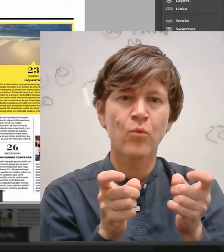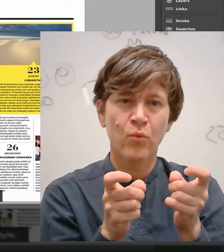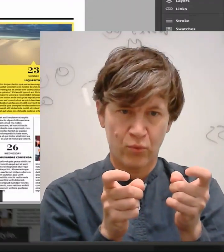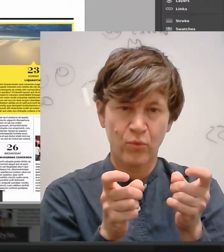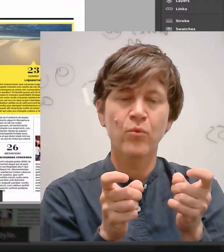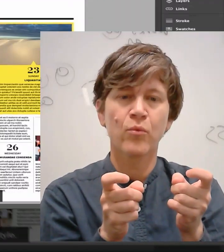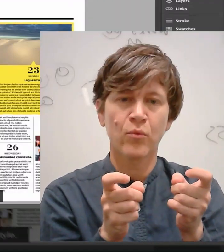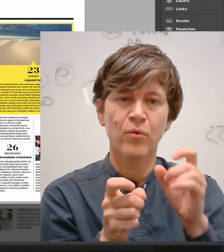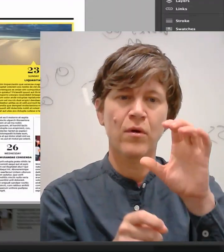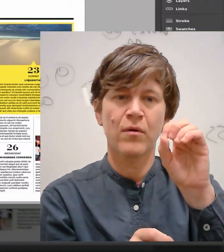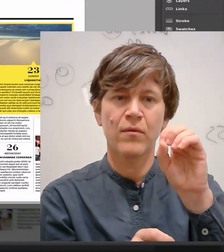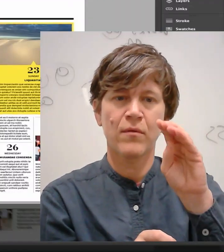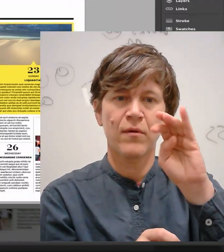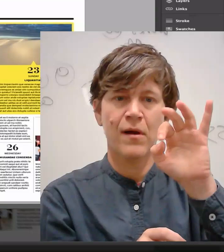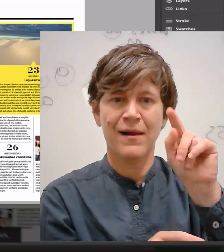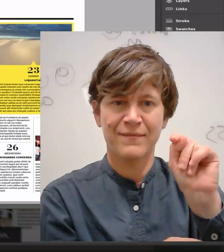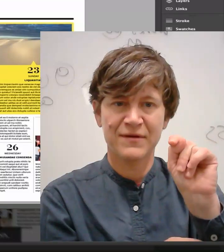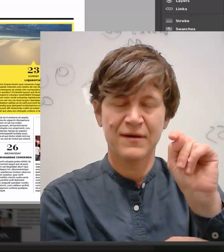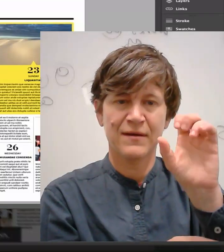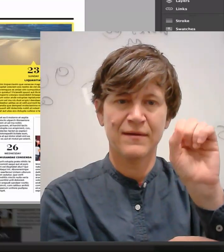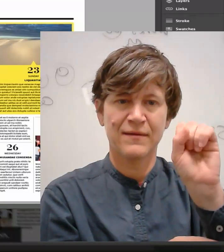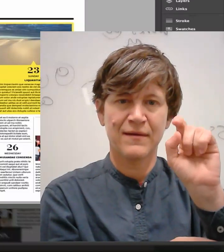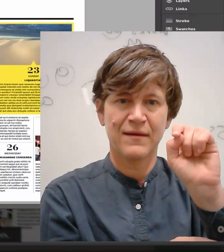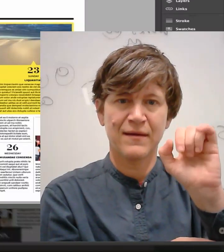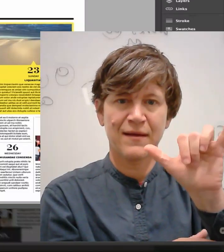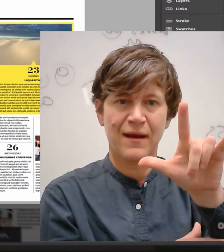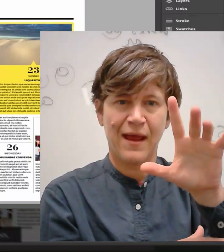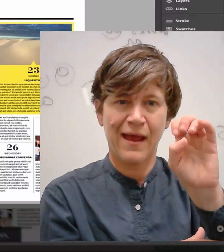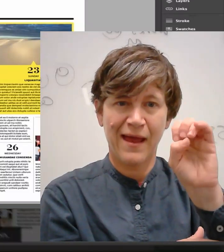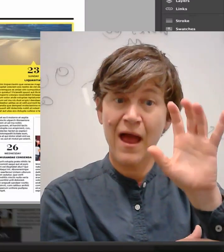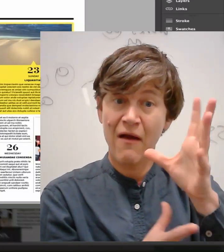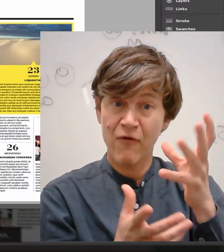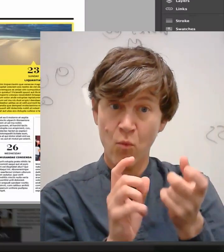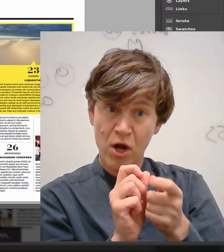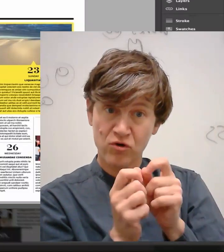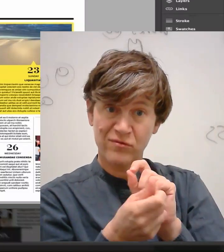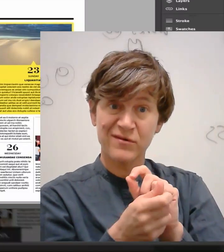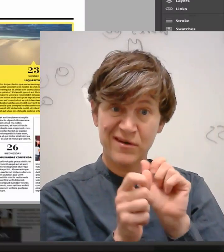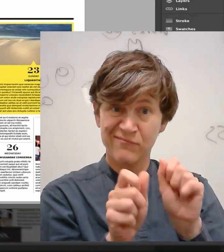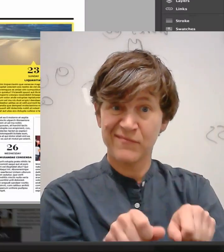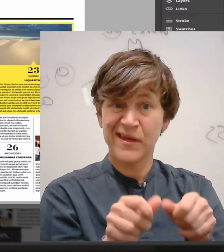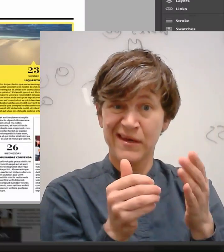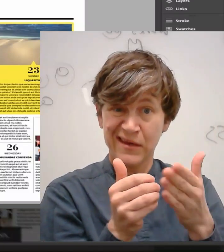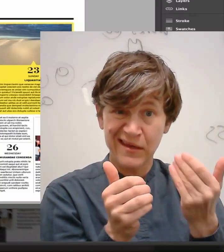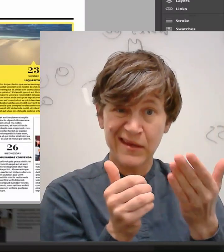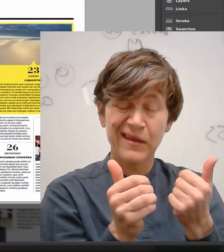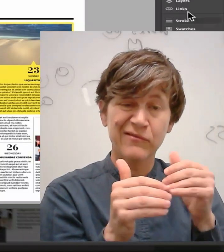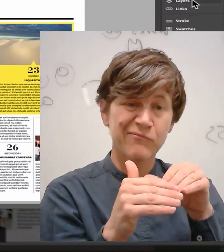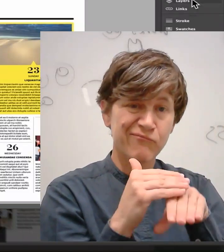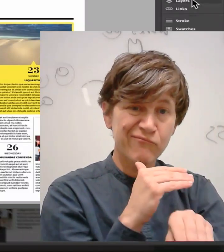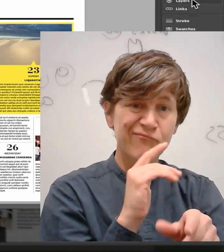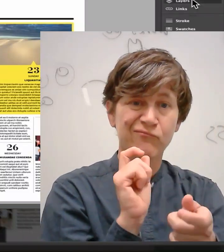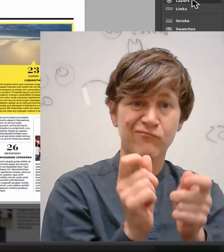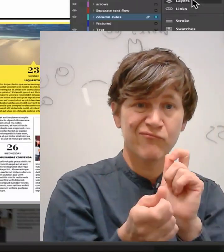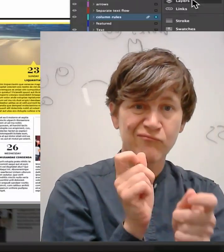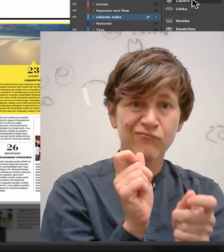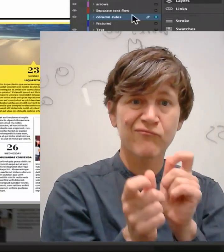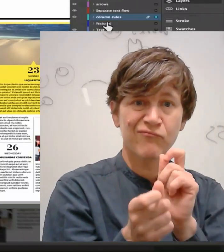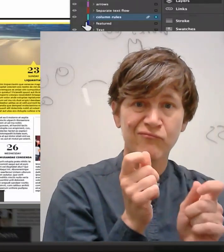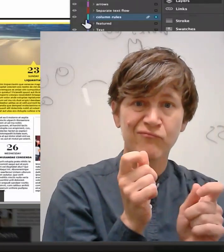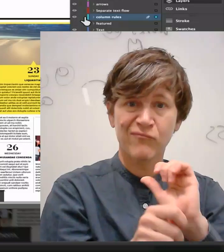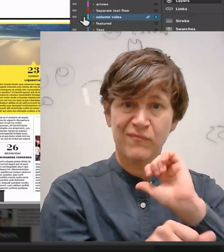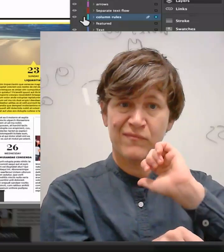through an object style. So if I did need to change it, I could just edit the object style definition. And once